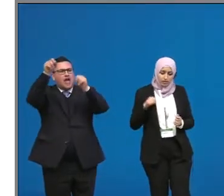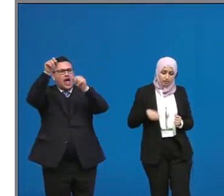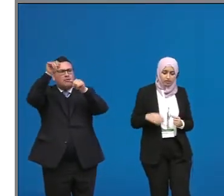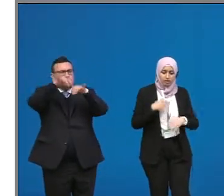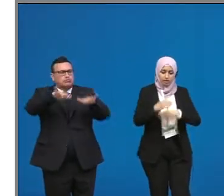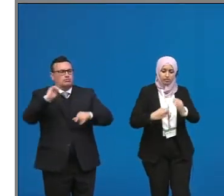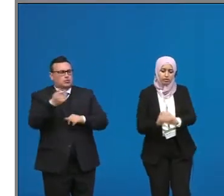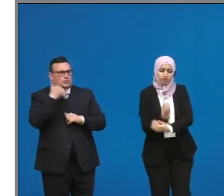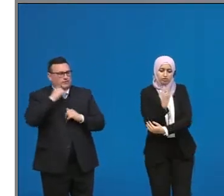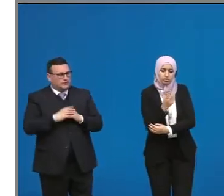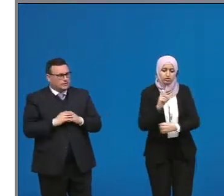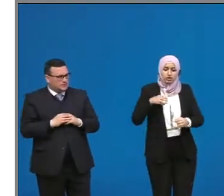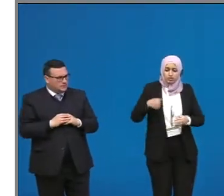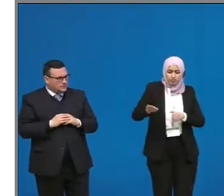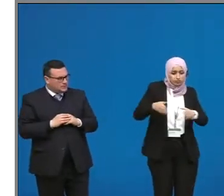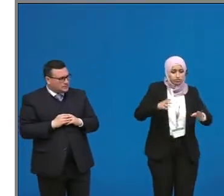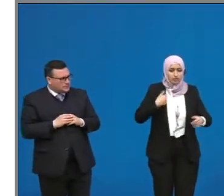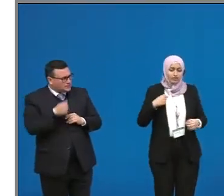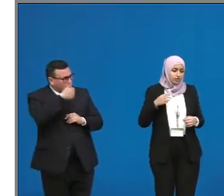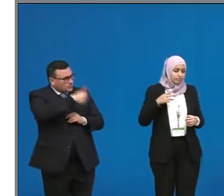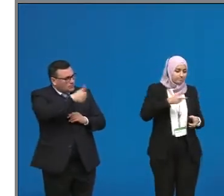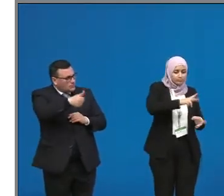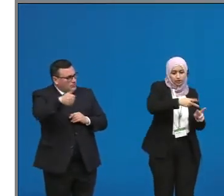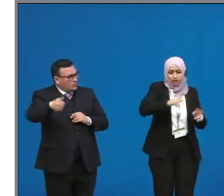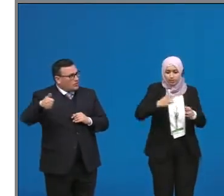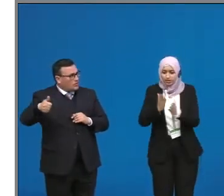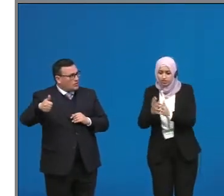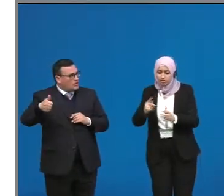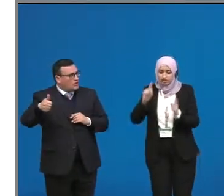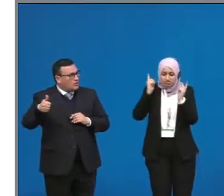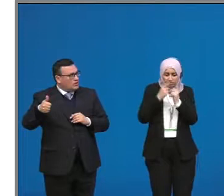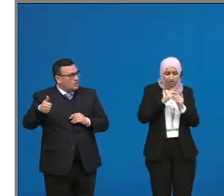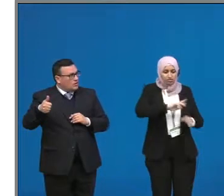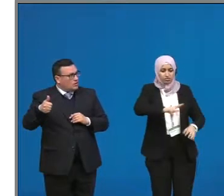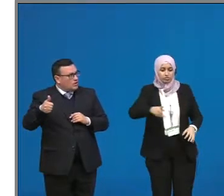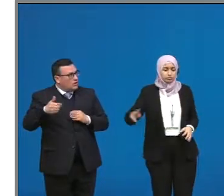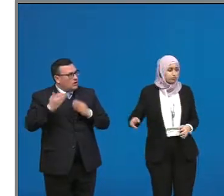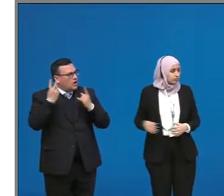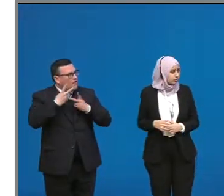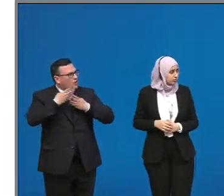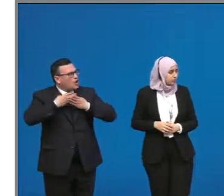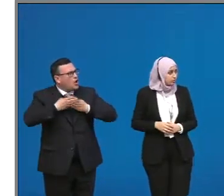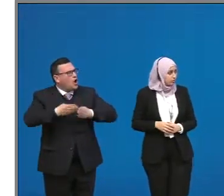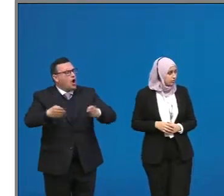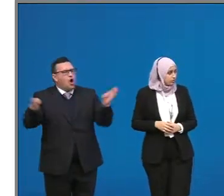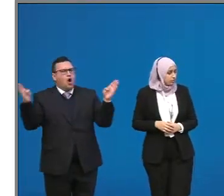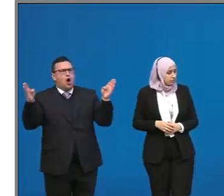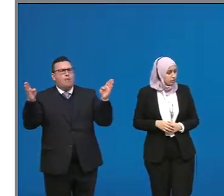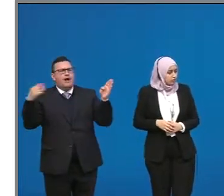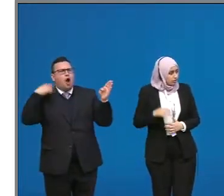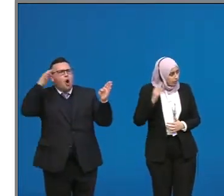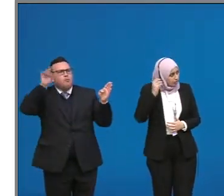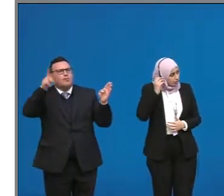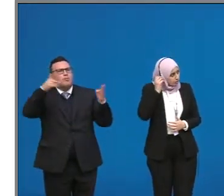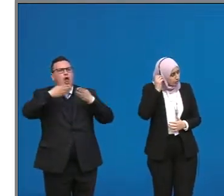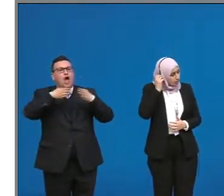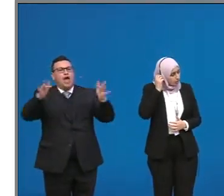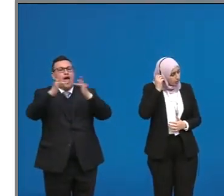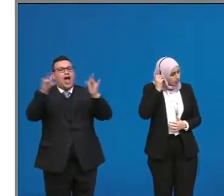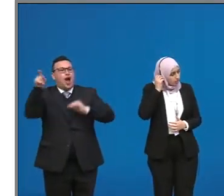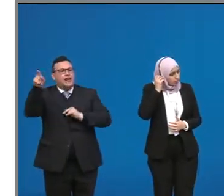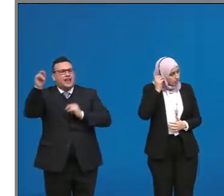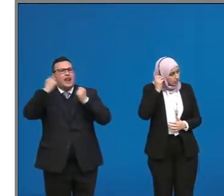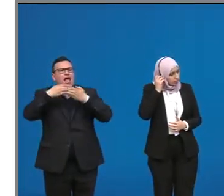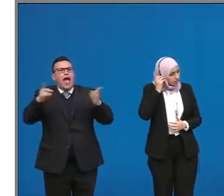The intellectual output of the project is an open online course consisting of